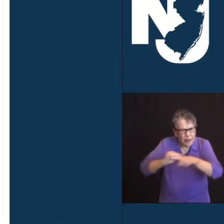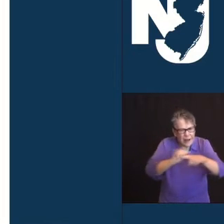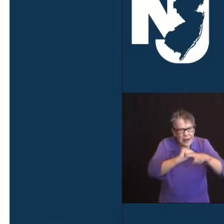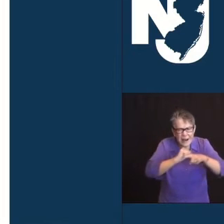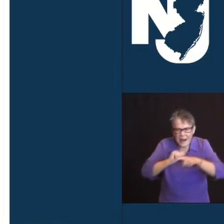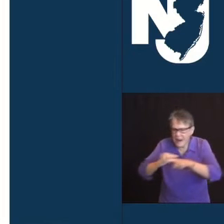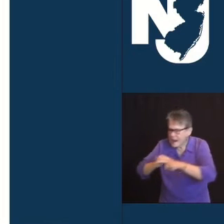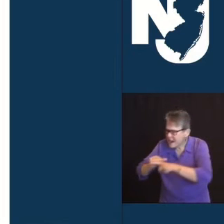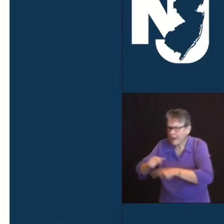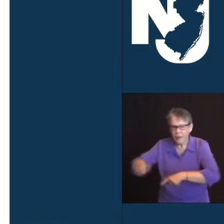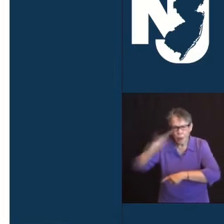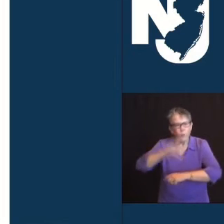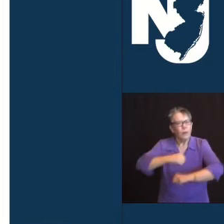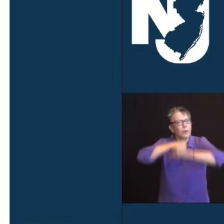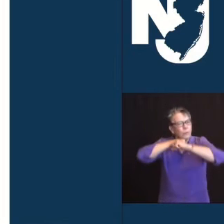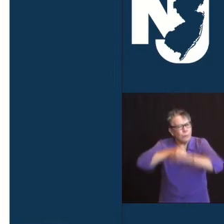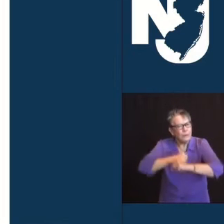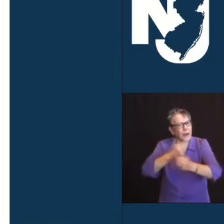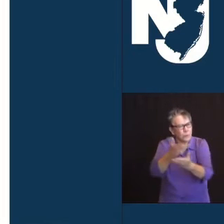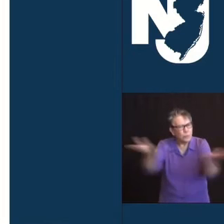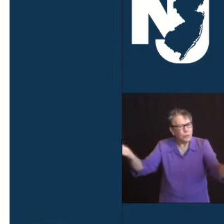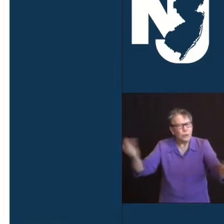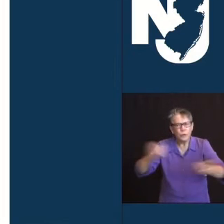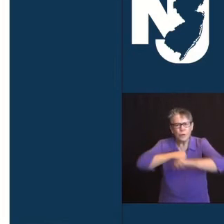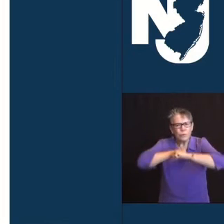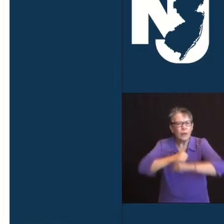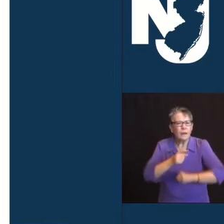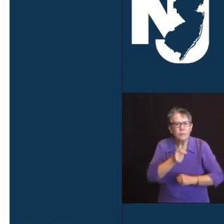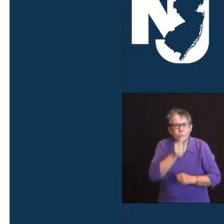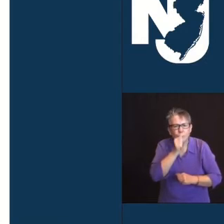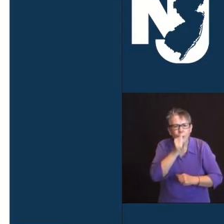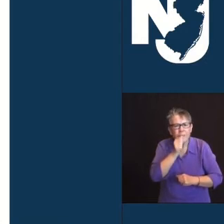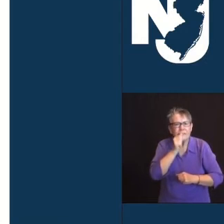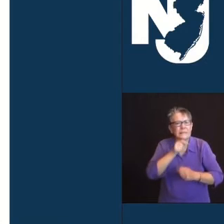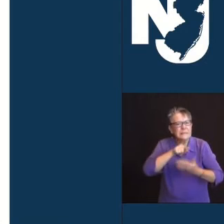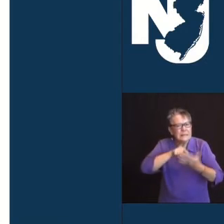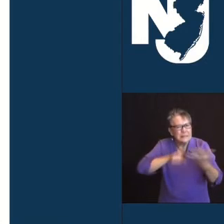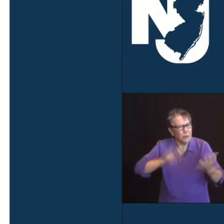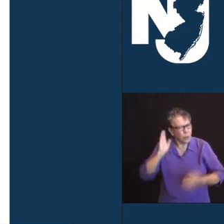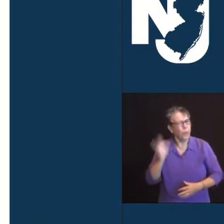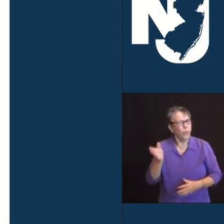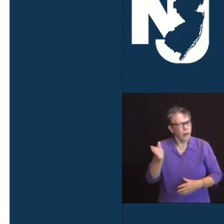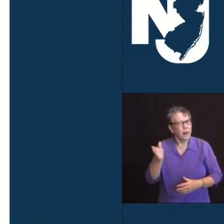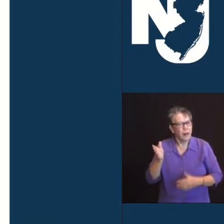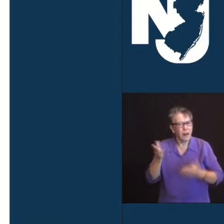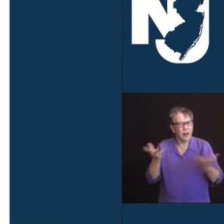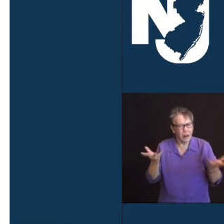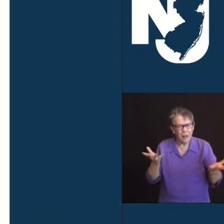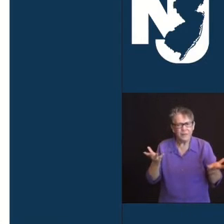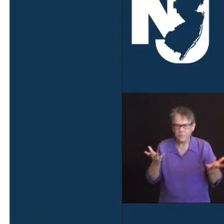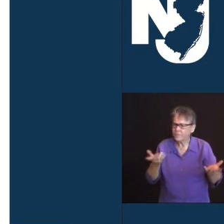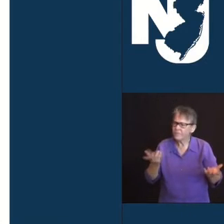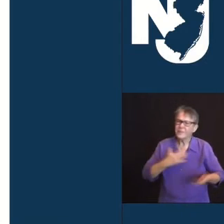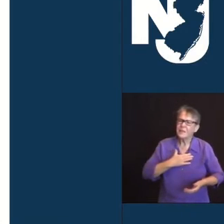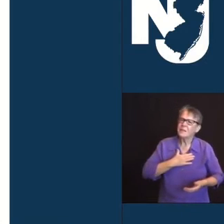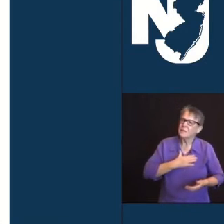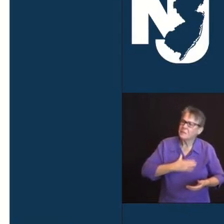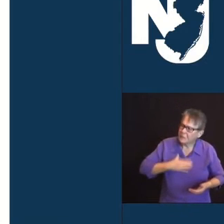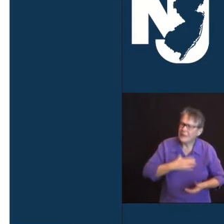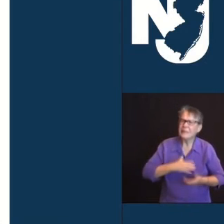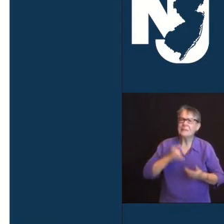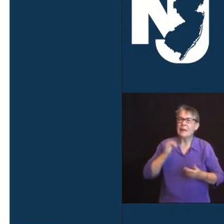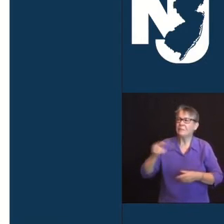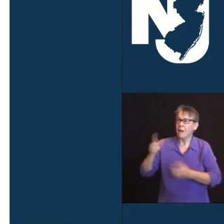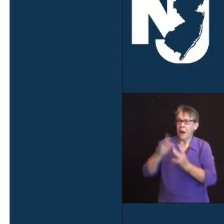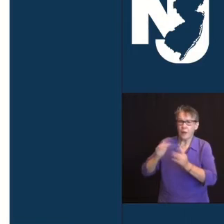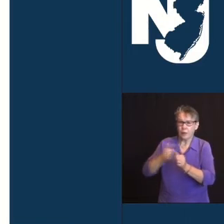we are beating our benchmarks. We're holding up our end of this battle. We urge you folks to please work with us. Remember,